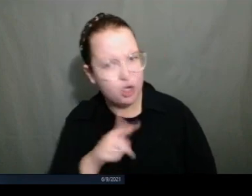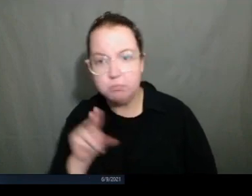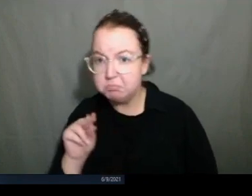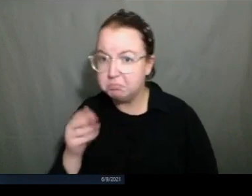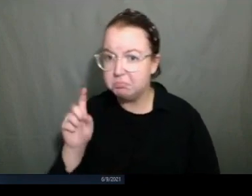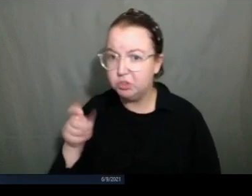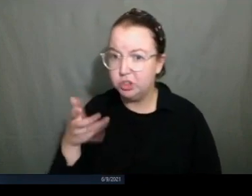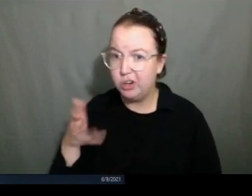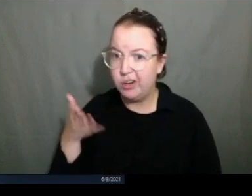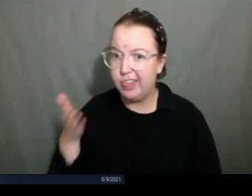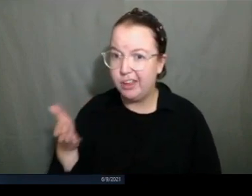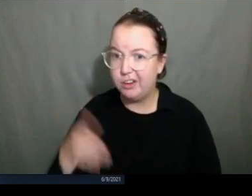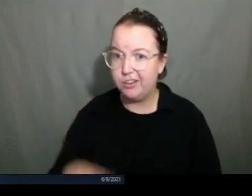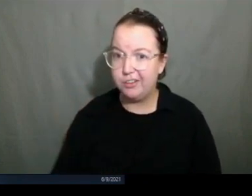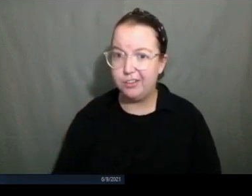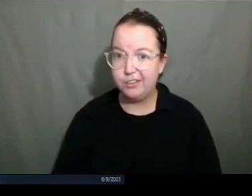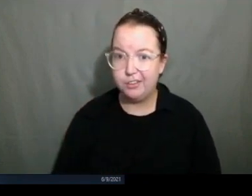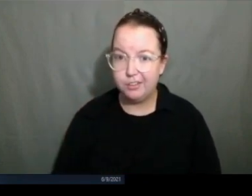there.